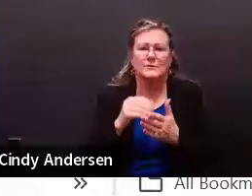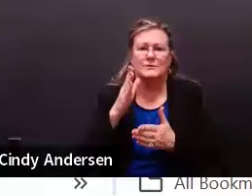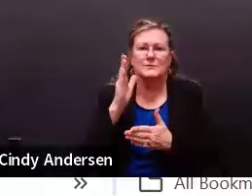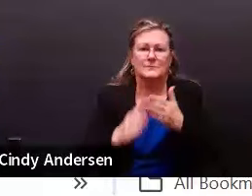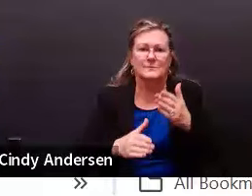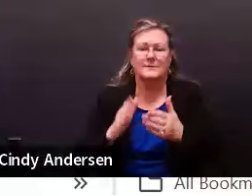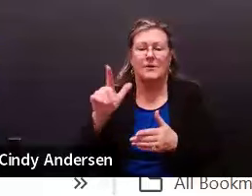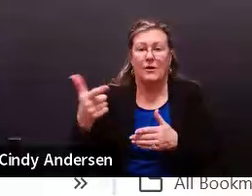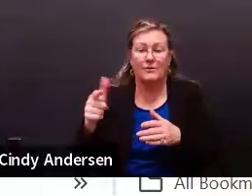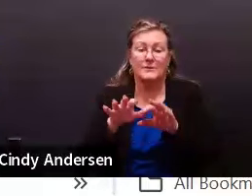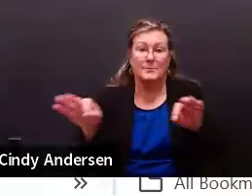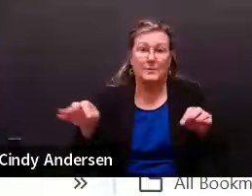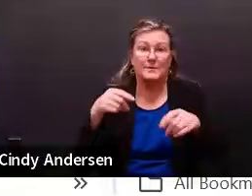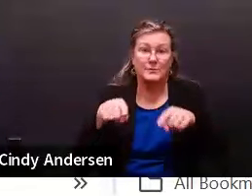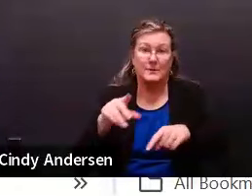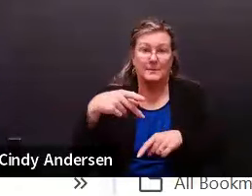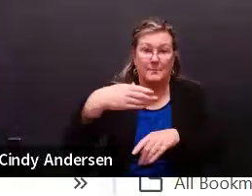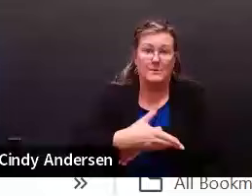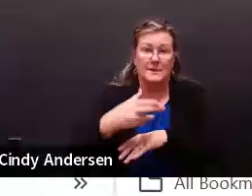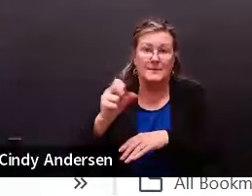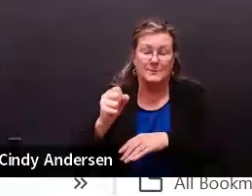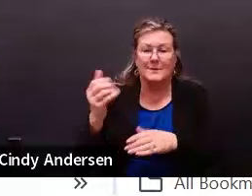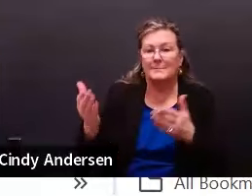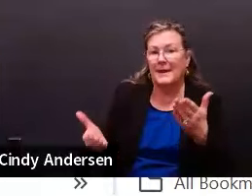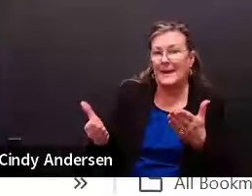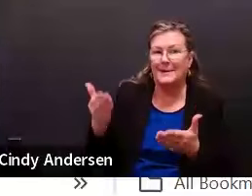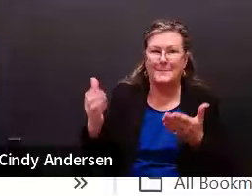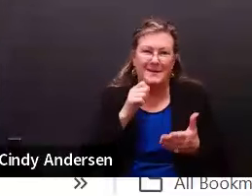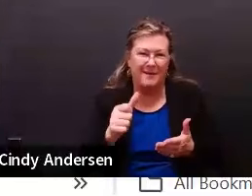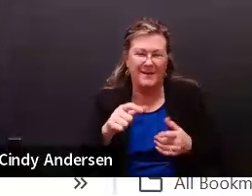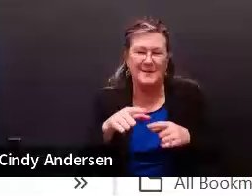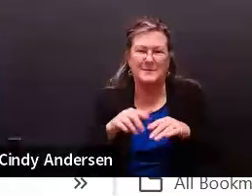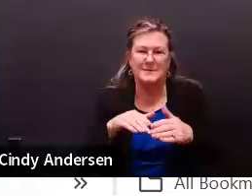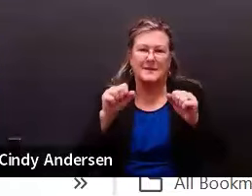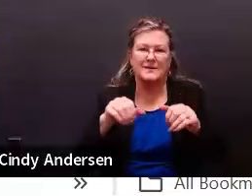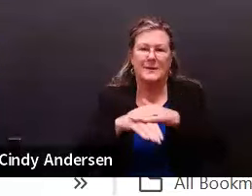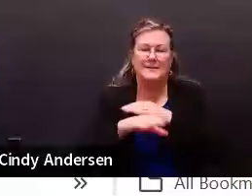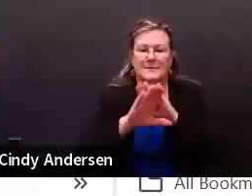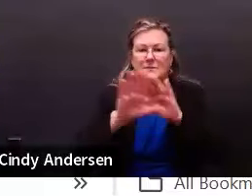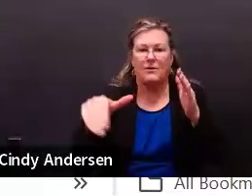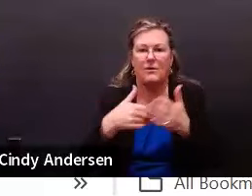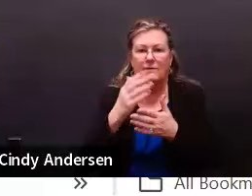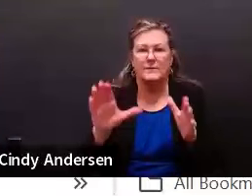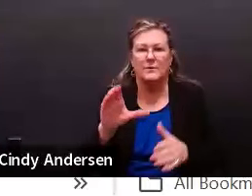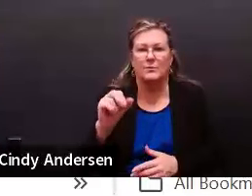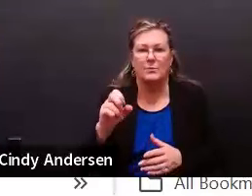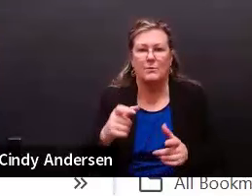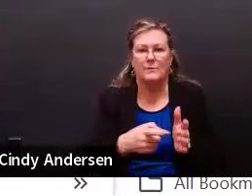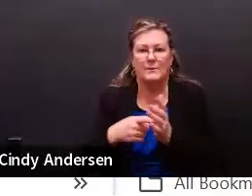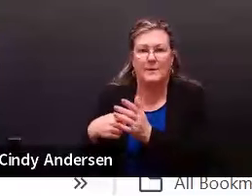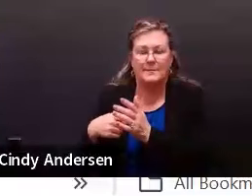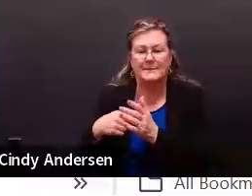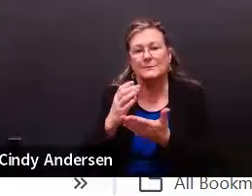alternate diploma in post-high. I mean, it may or may not. It just depends on if you have access to all of those core requirements and all of